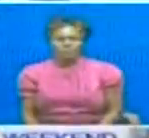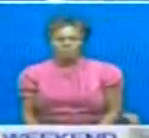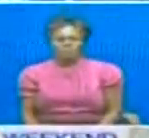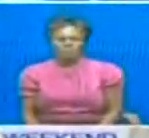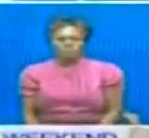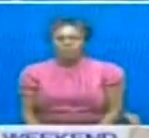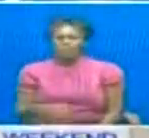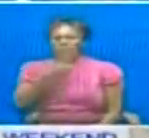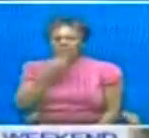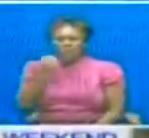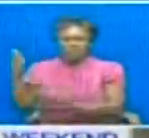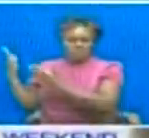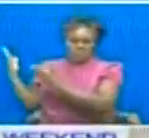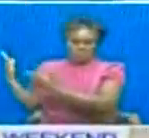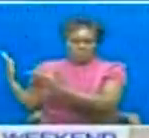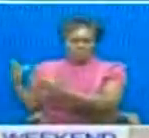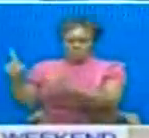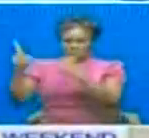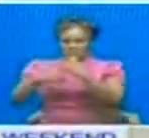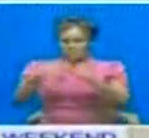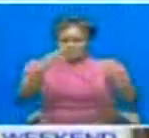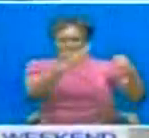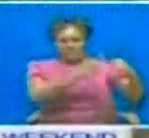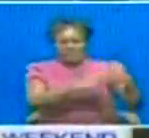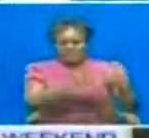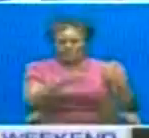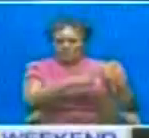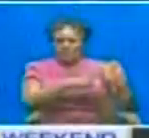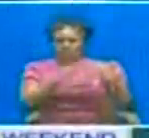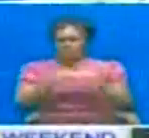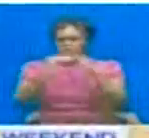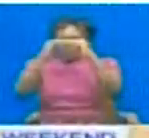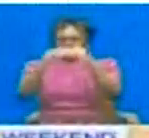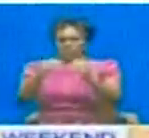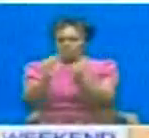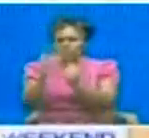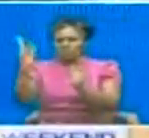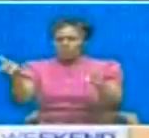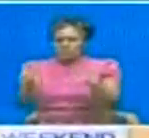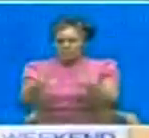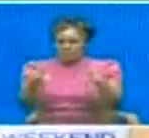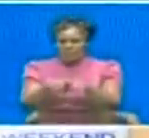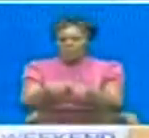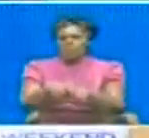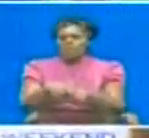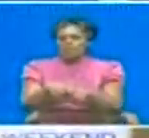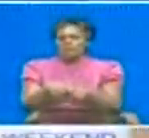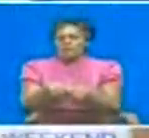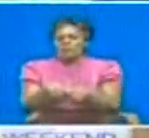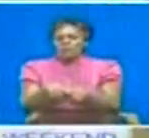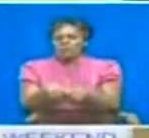Brandon Stone fired a 5 under par 67 the penultimate day to move to 14 under par and overtook his countryman Hayden